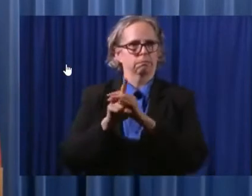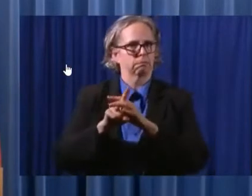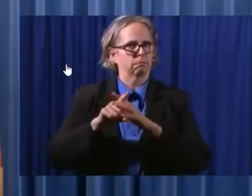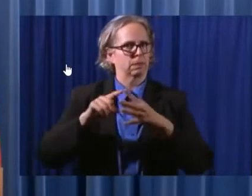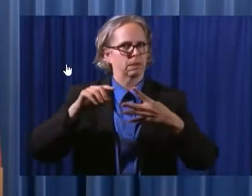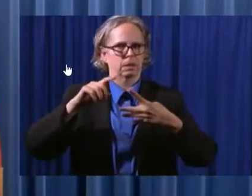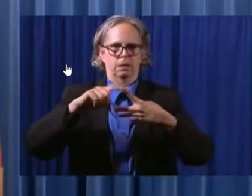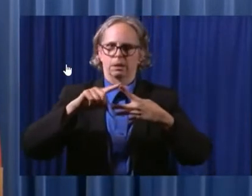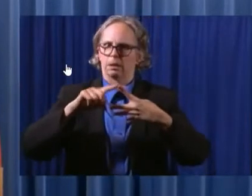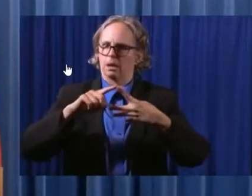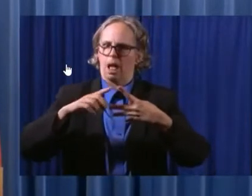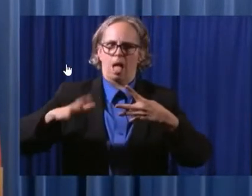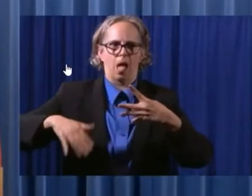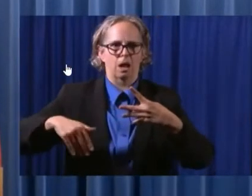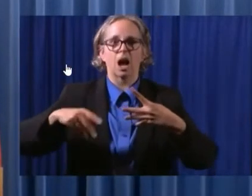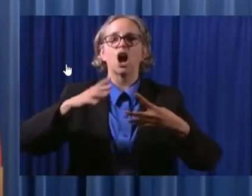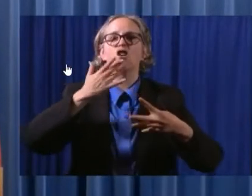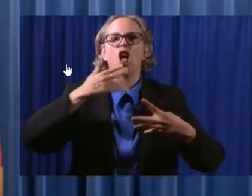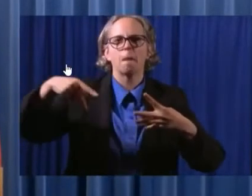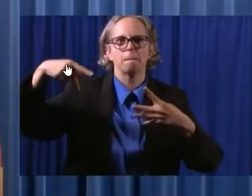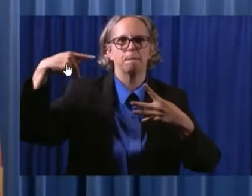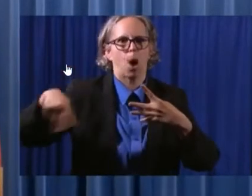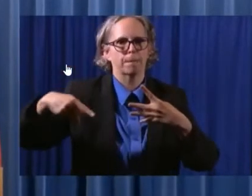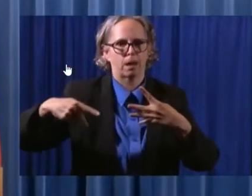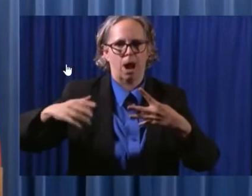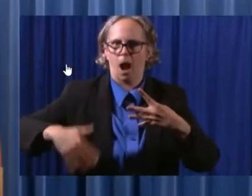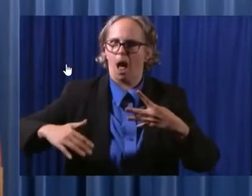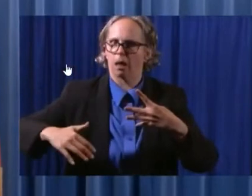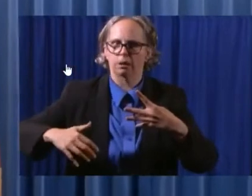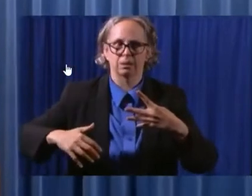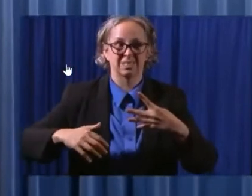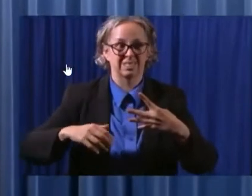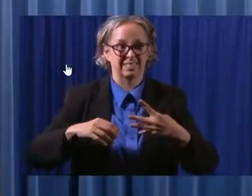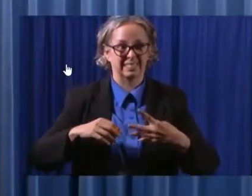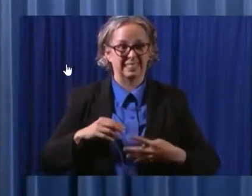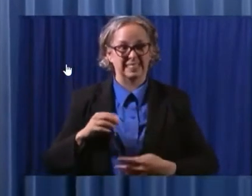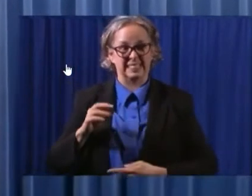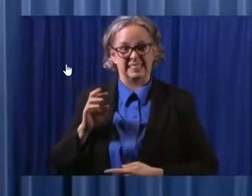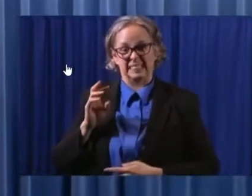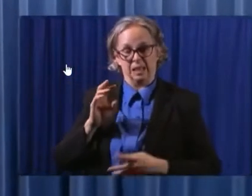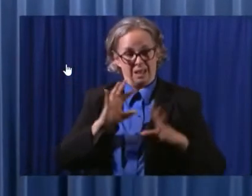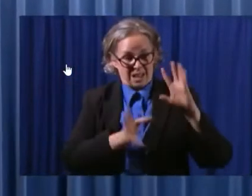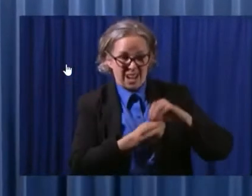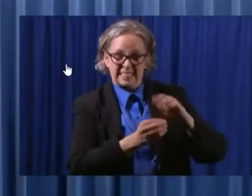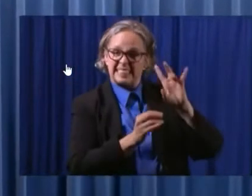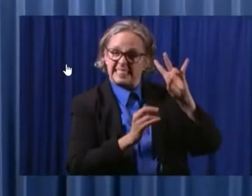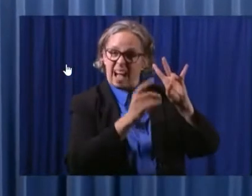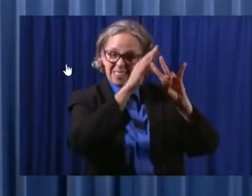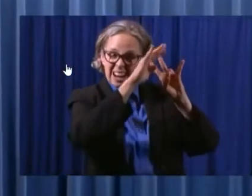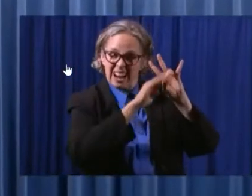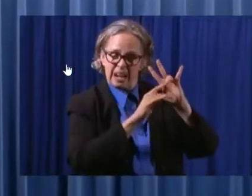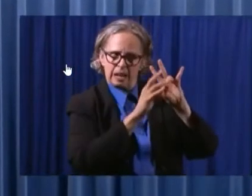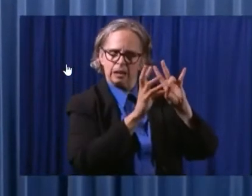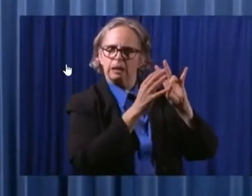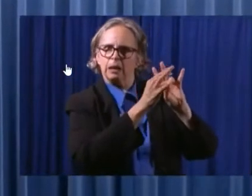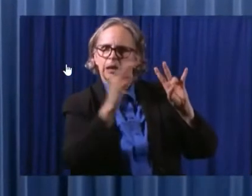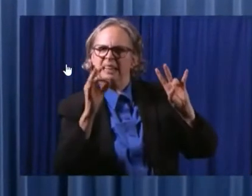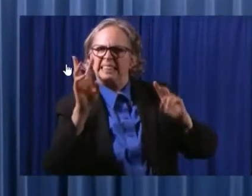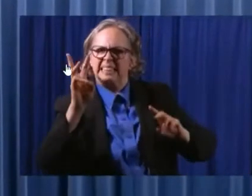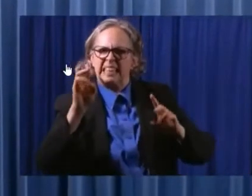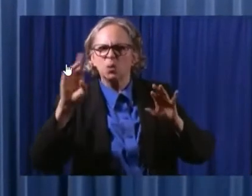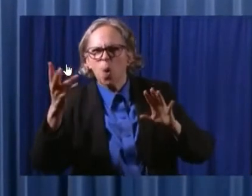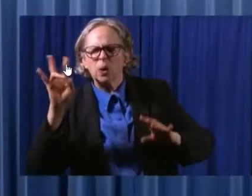we identify as purple. A county has triggered 6 to 7 of the indicators, and there is severe exposure and spread. All current health orders and